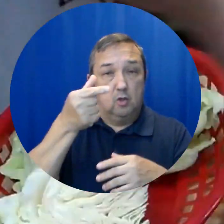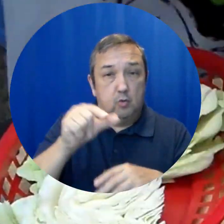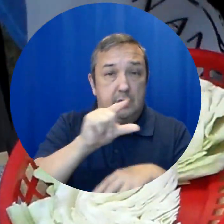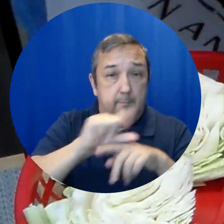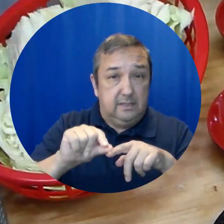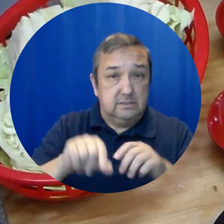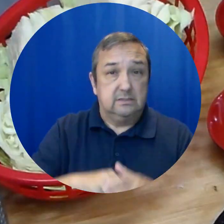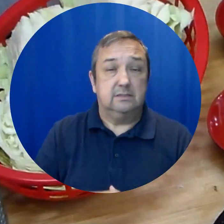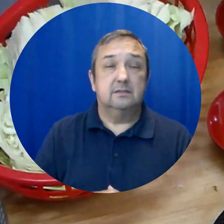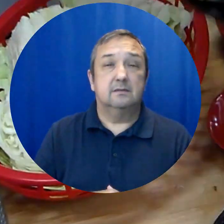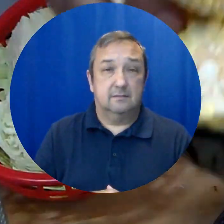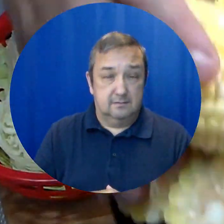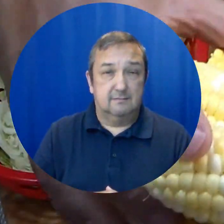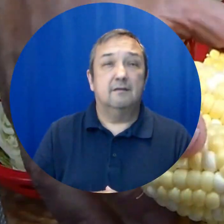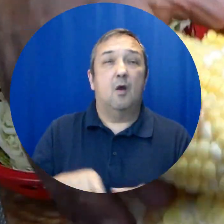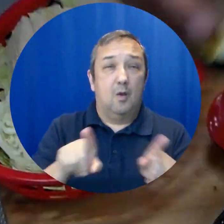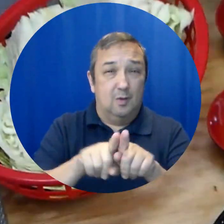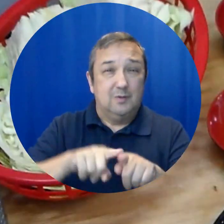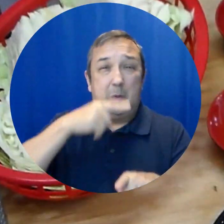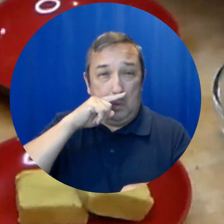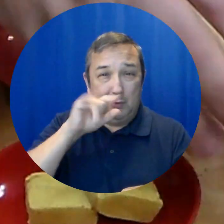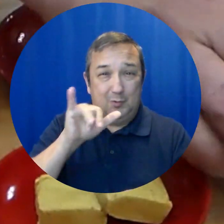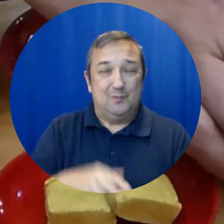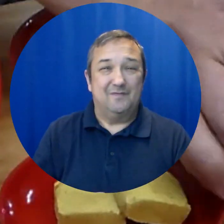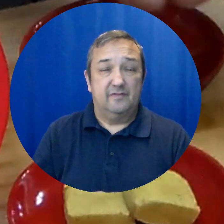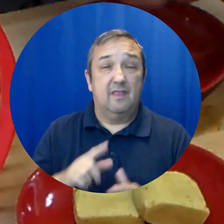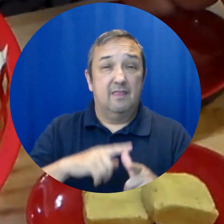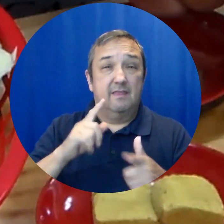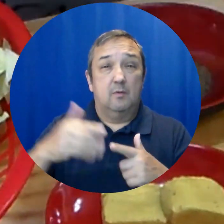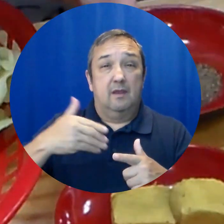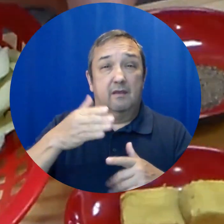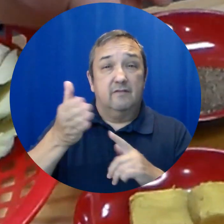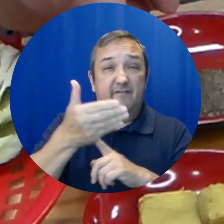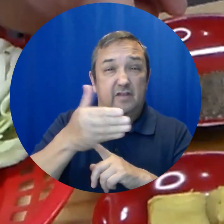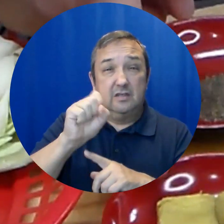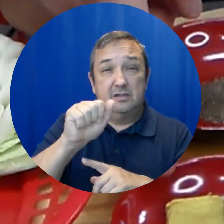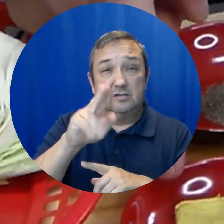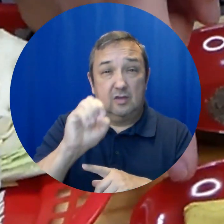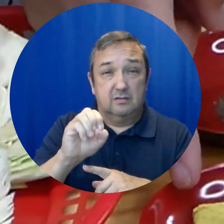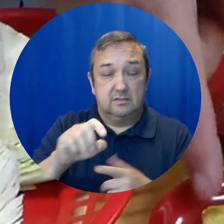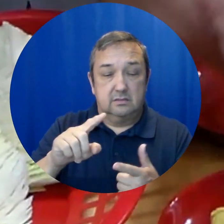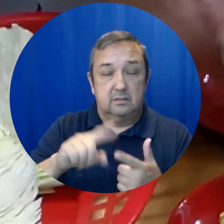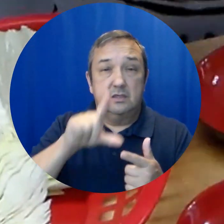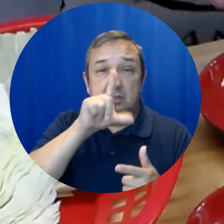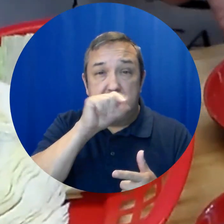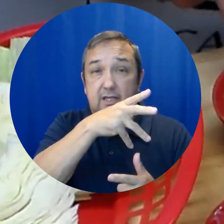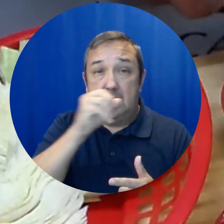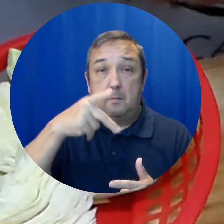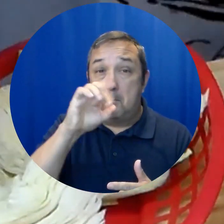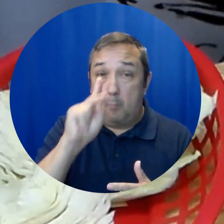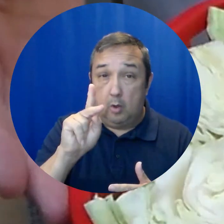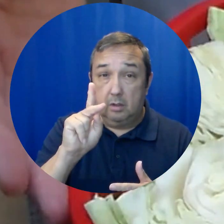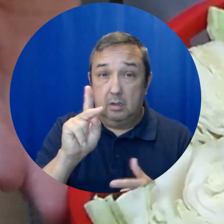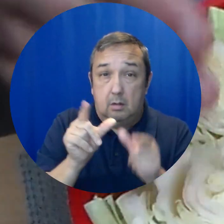green beans. We've also got the corn on the cob here. And aromatics we have our fish sauce, a chicken and a pork